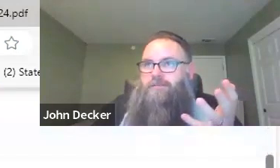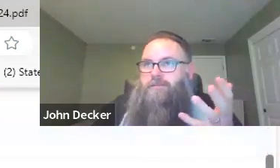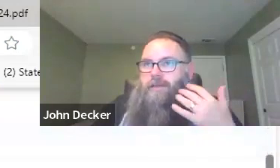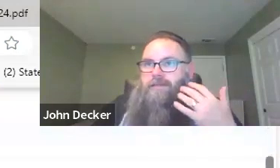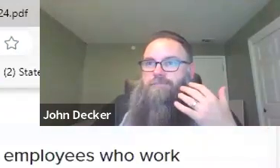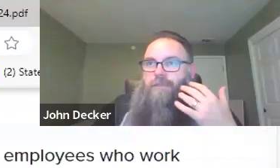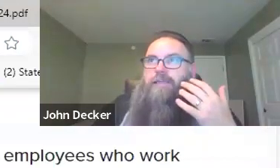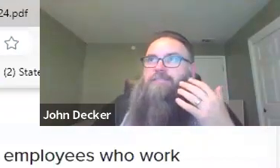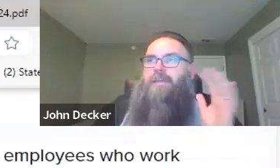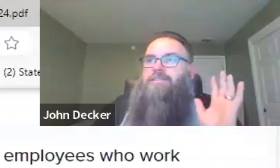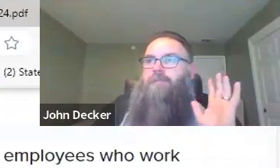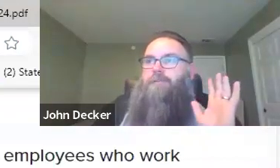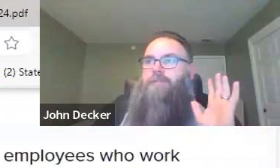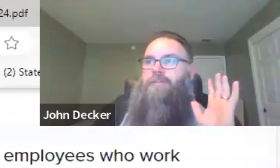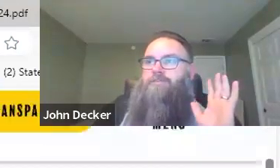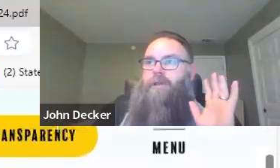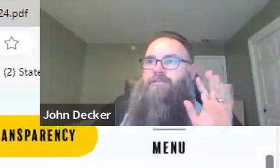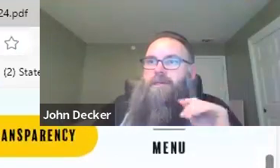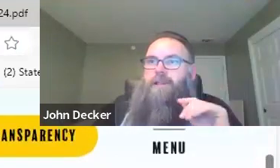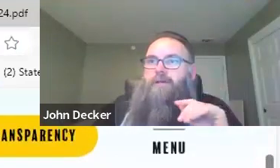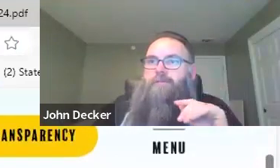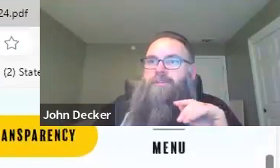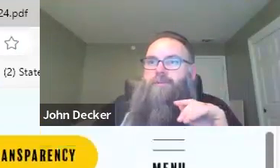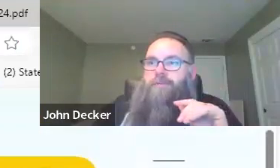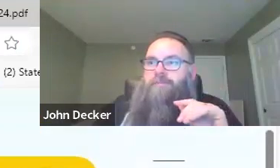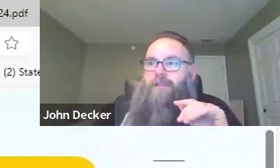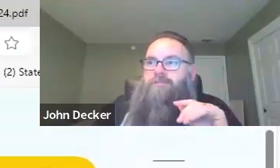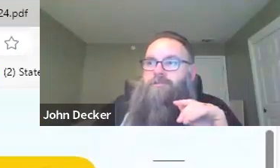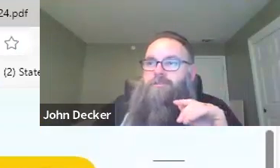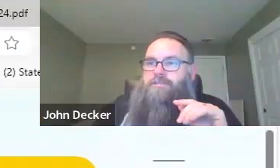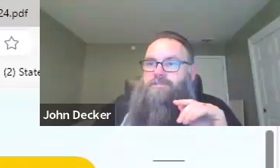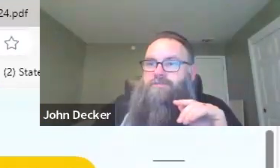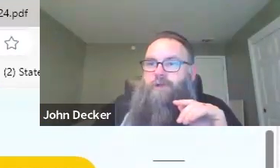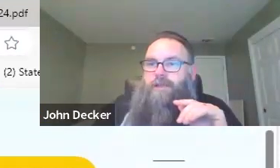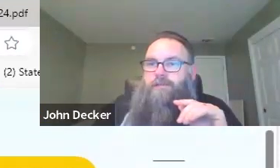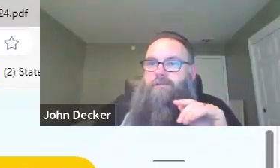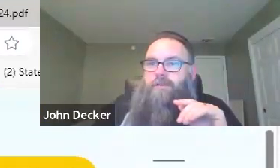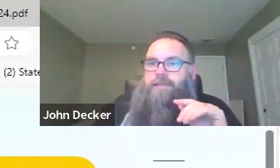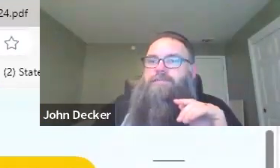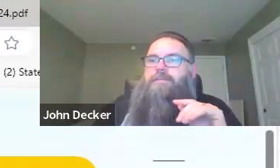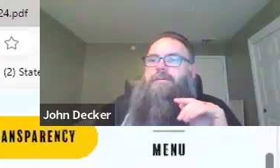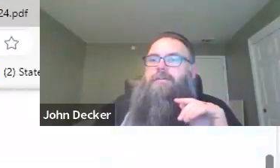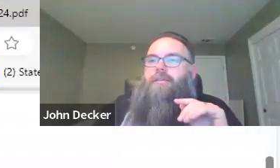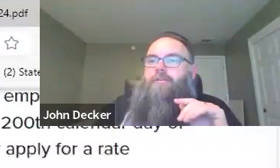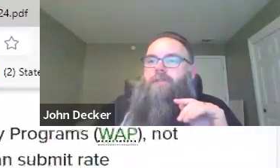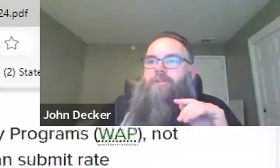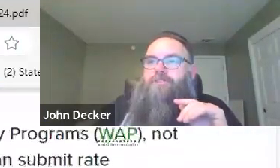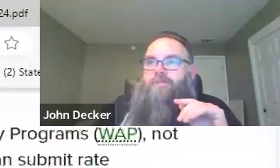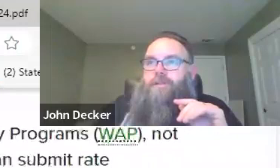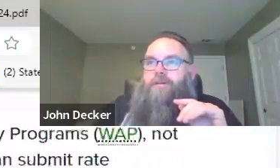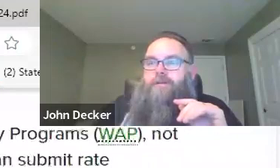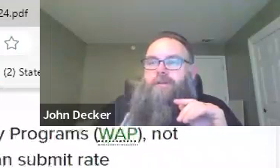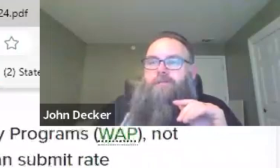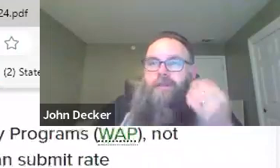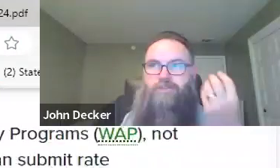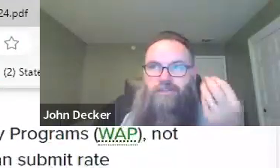process. It explains, based off of the directive that went out from the Department of Developmental Services, which is right here linked, that you have an